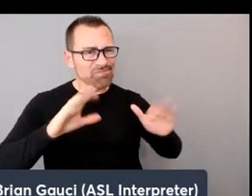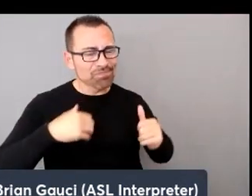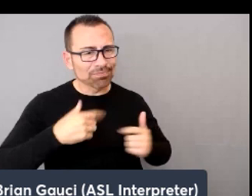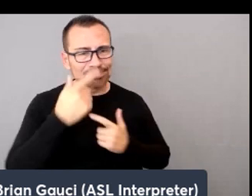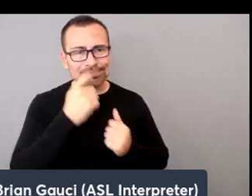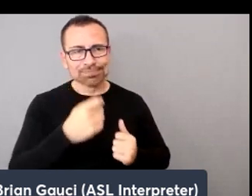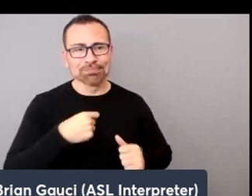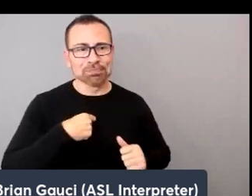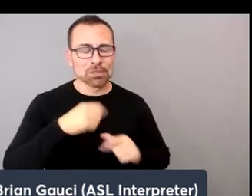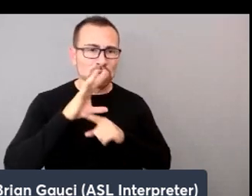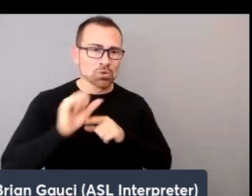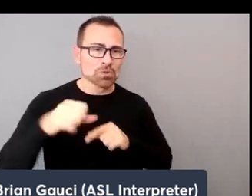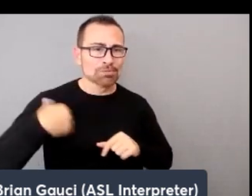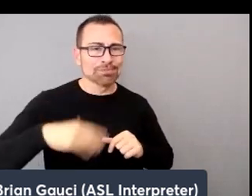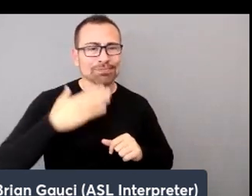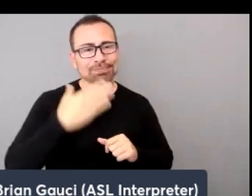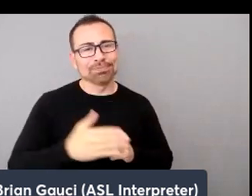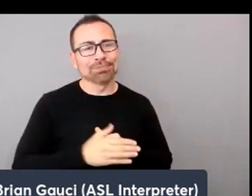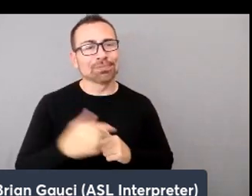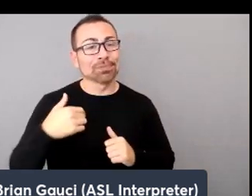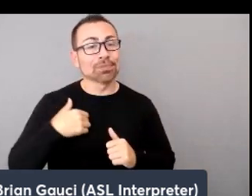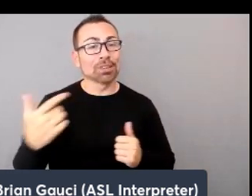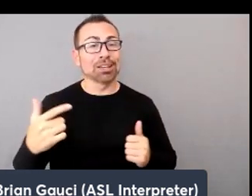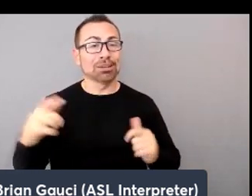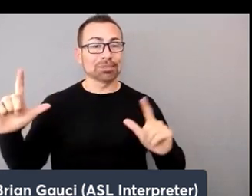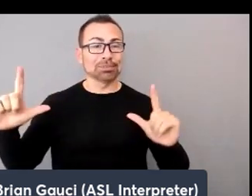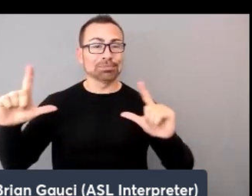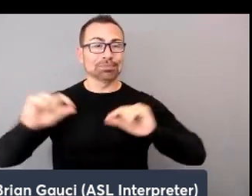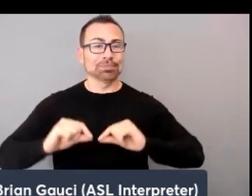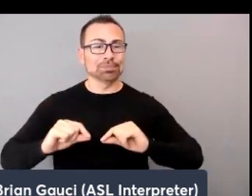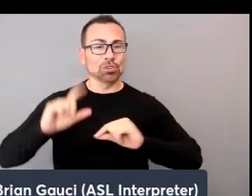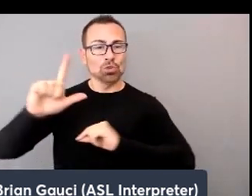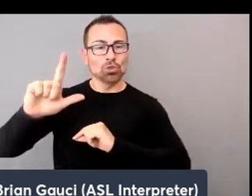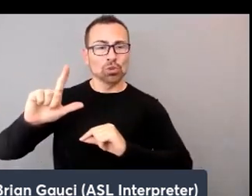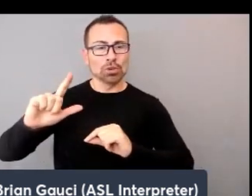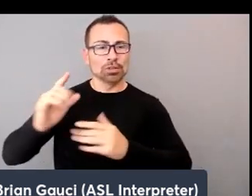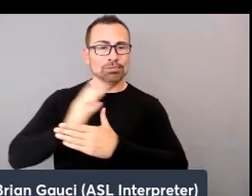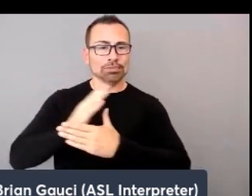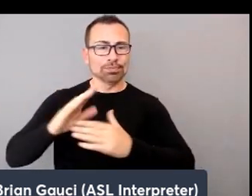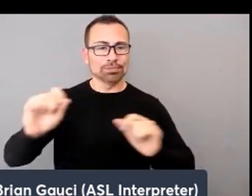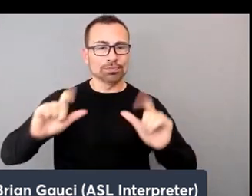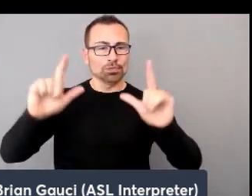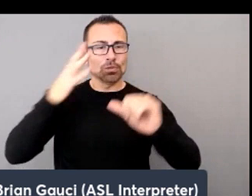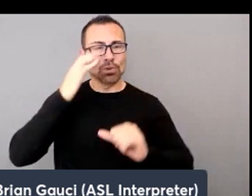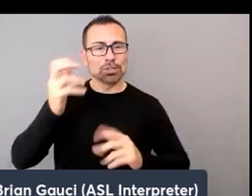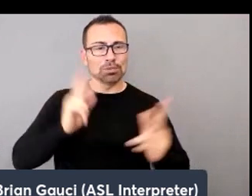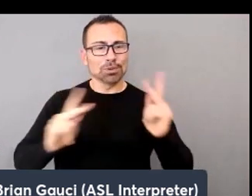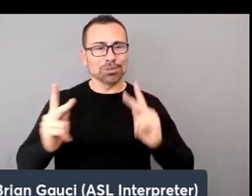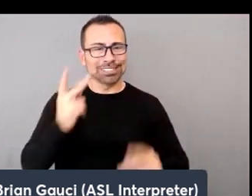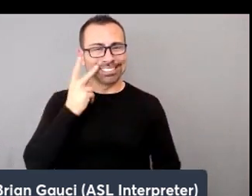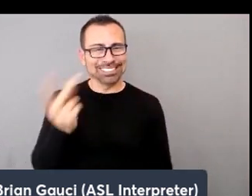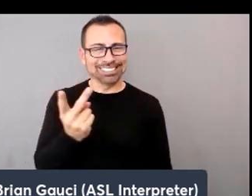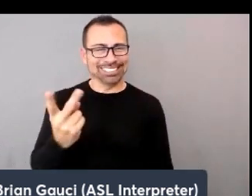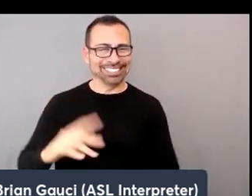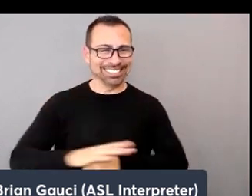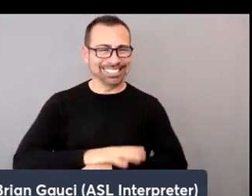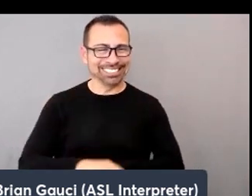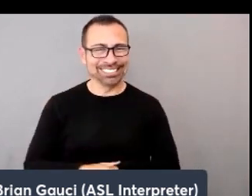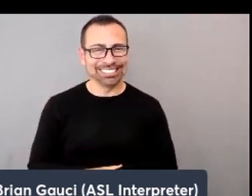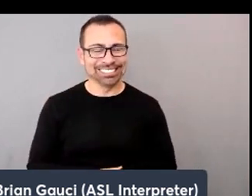me. Thank you. I'm going to take your screen off here just for a second so people can see us fully.